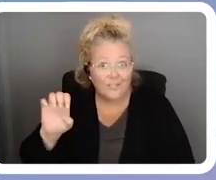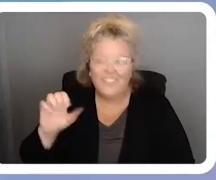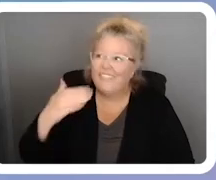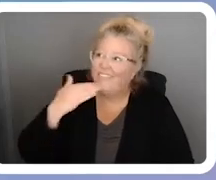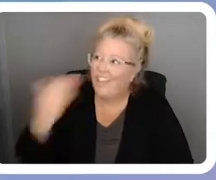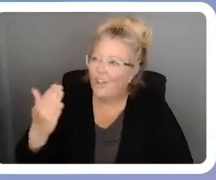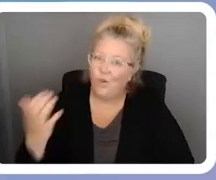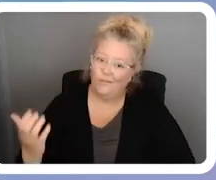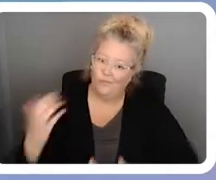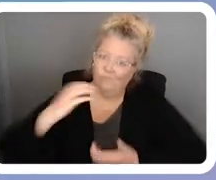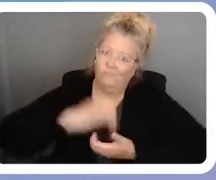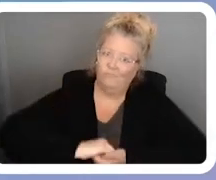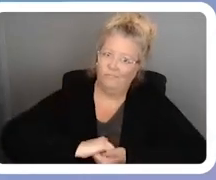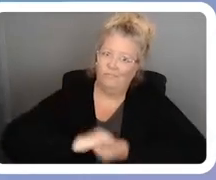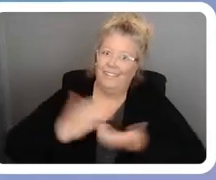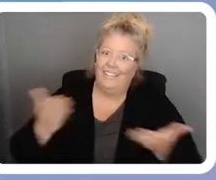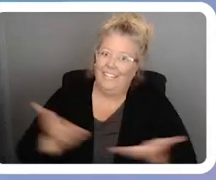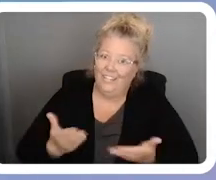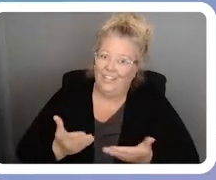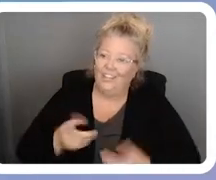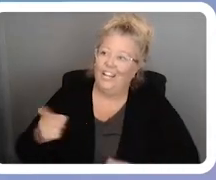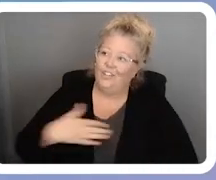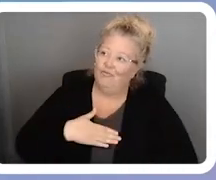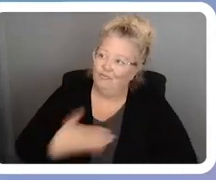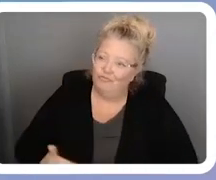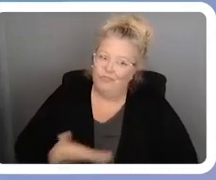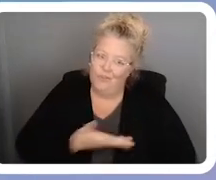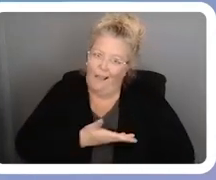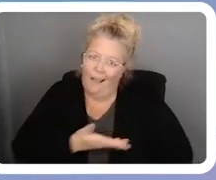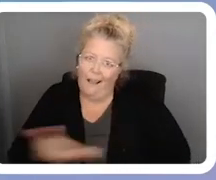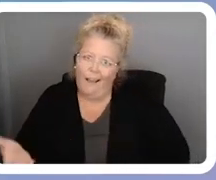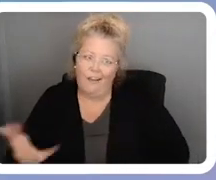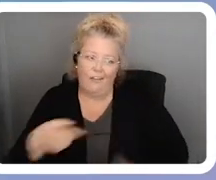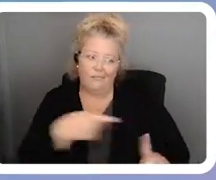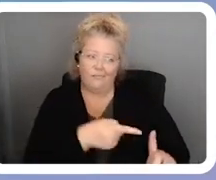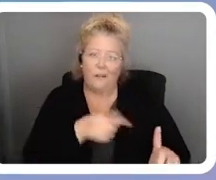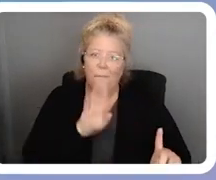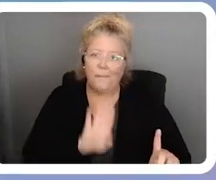Best Buddies. We are so grateful that you employ one of our Best Buddies